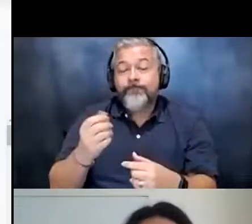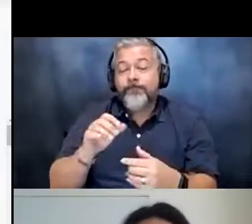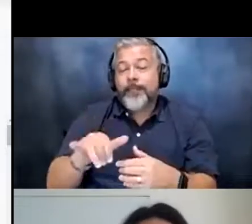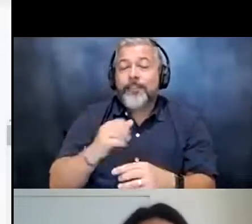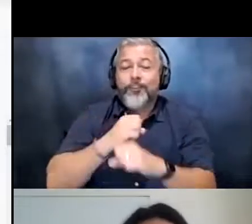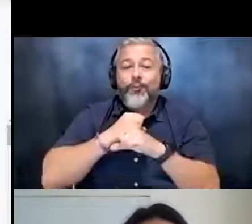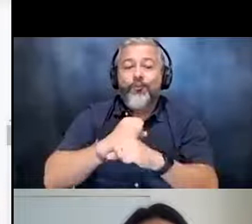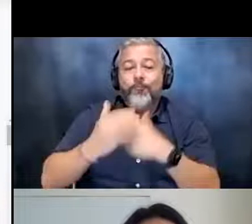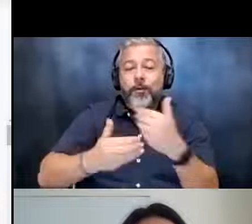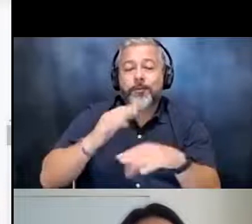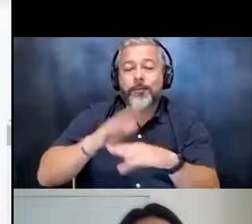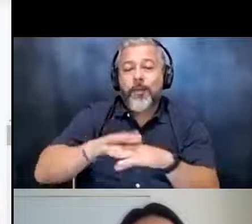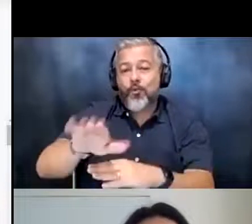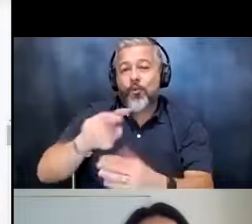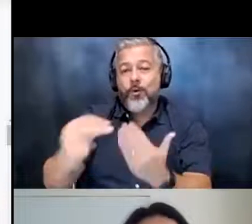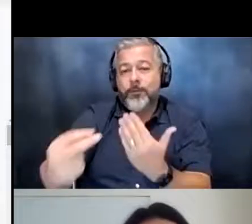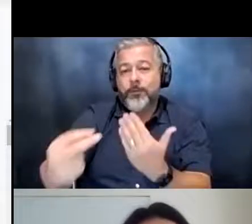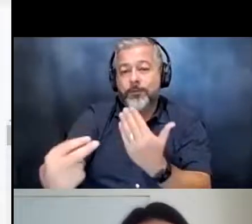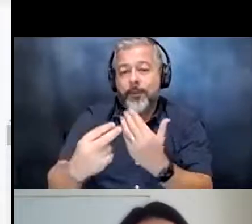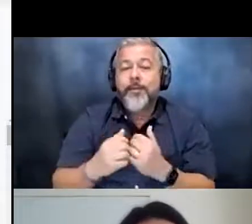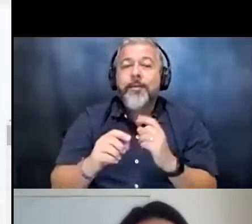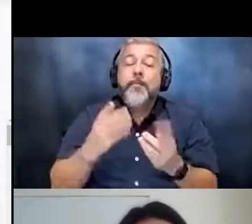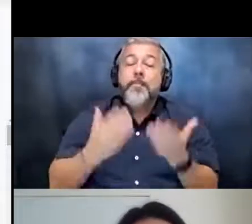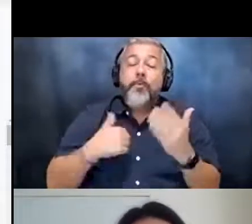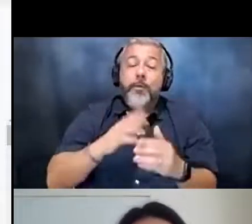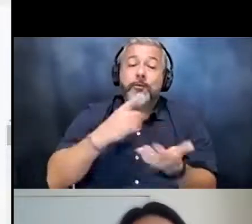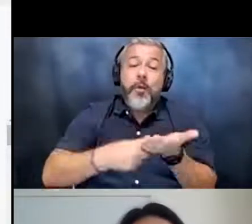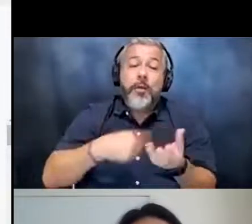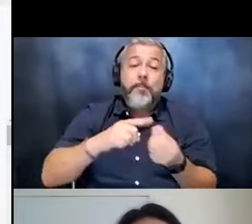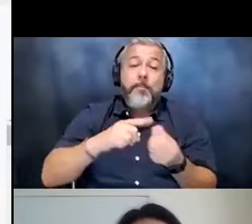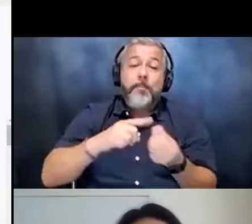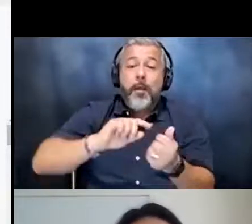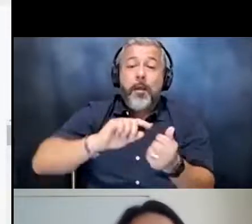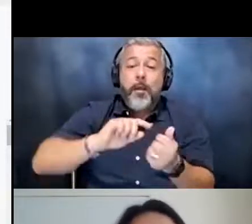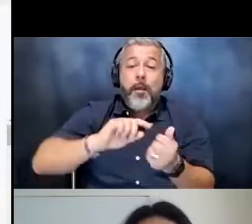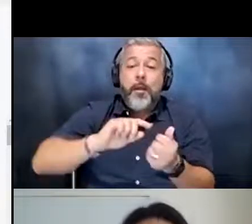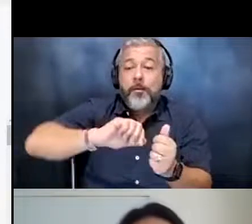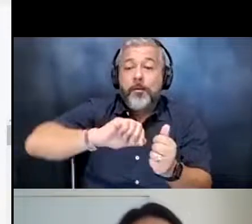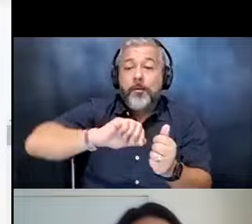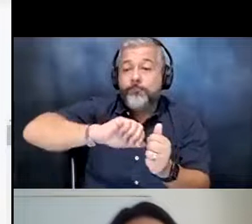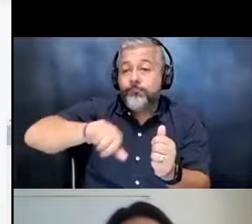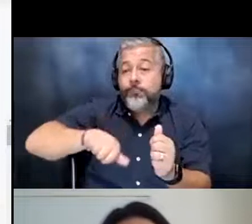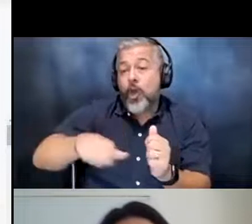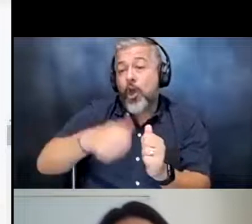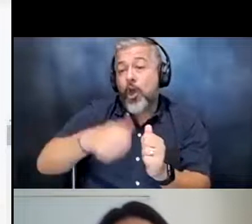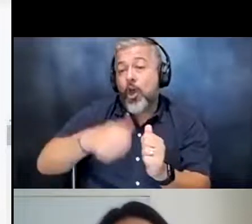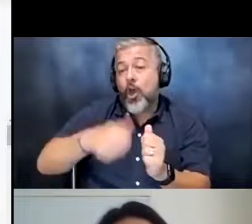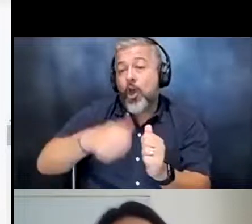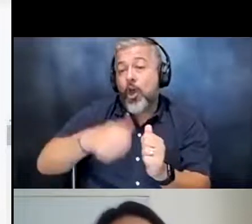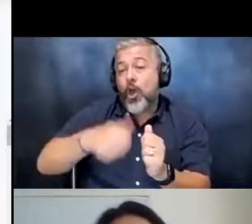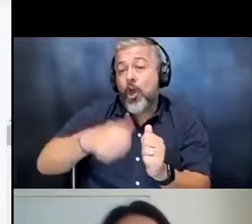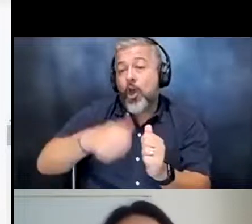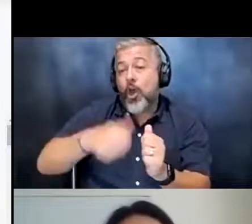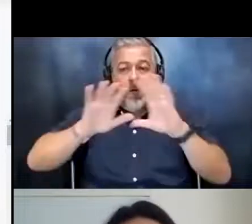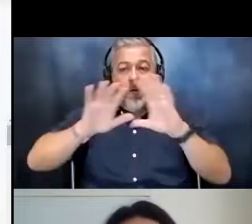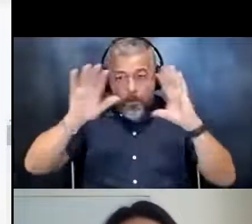to talk about some contingency plans for next time and ensure that we have an all-encompassing ability to